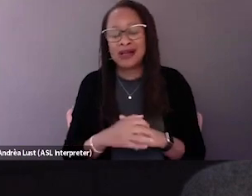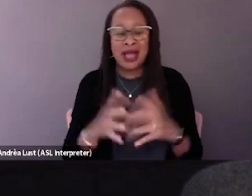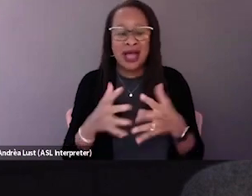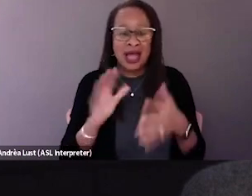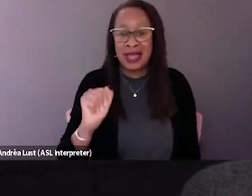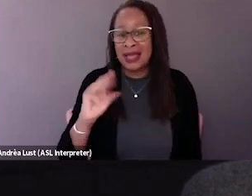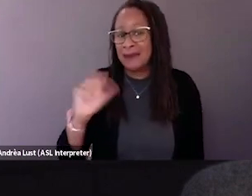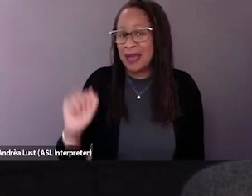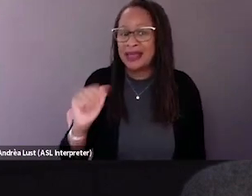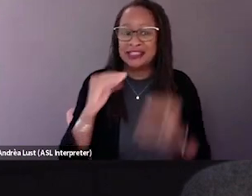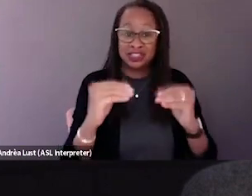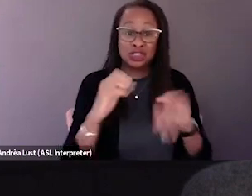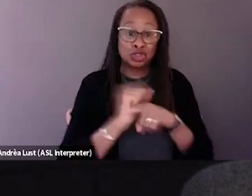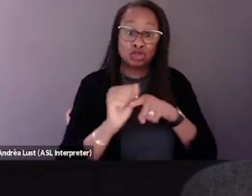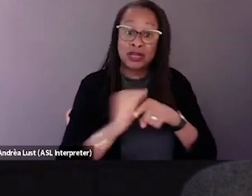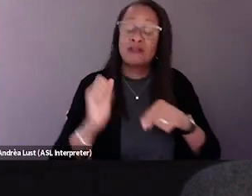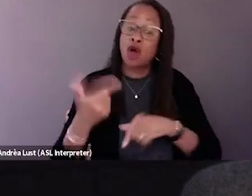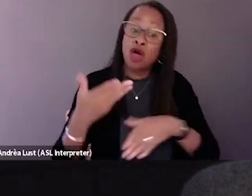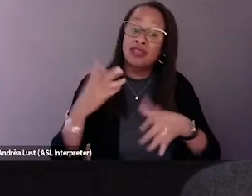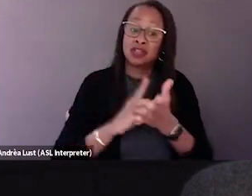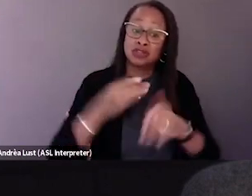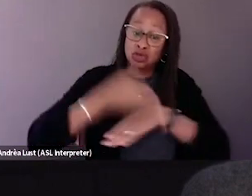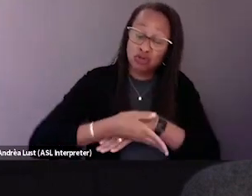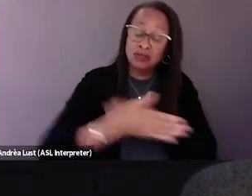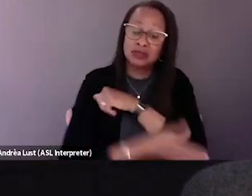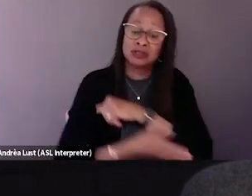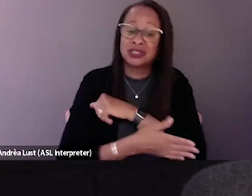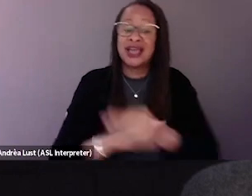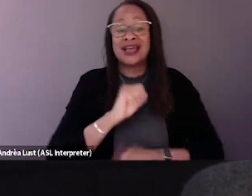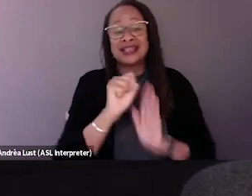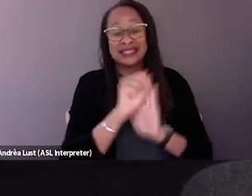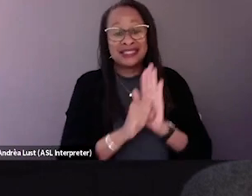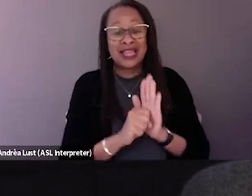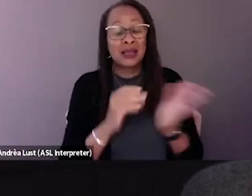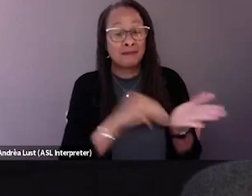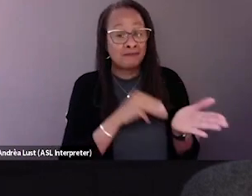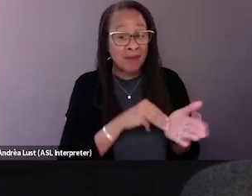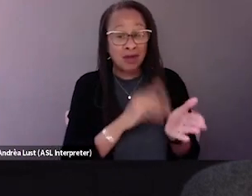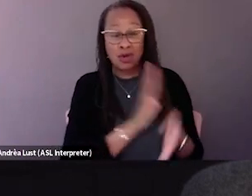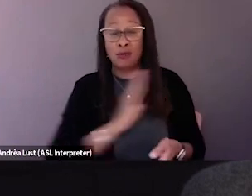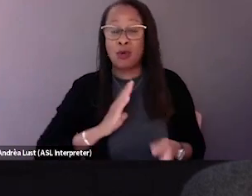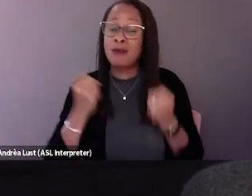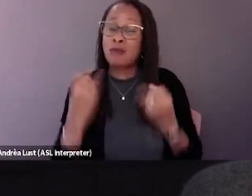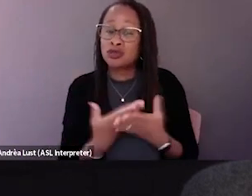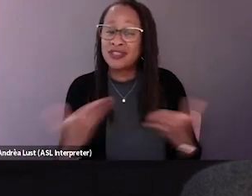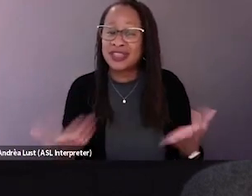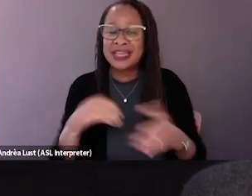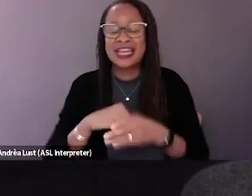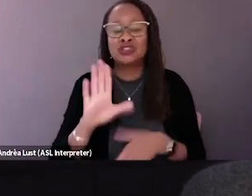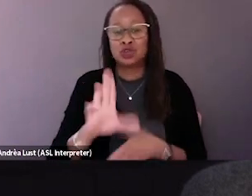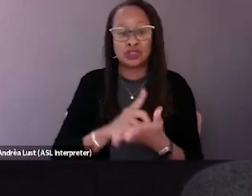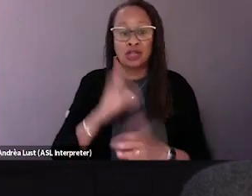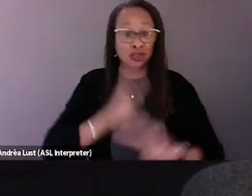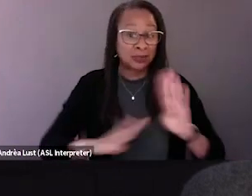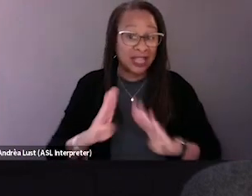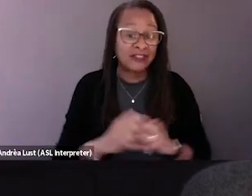Association training and teaching of all the doctors across the country, the state medical boards. There are multiple entities involved in your doctor's conduct and